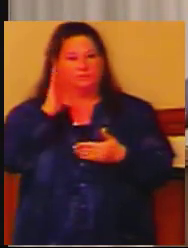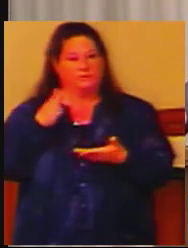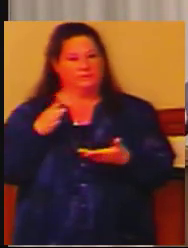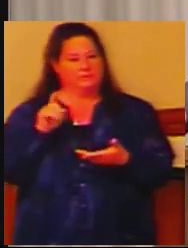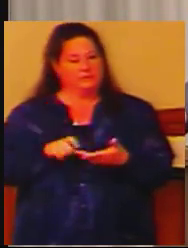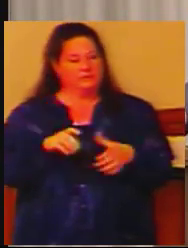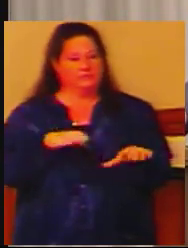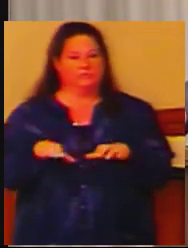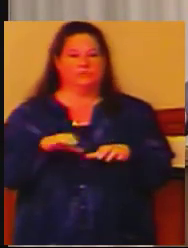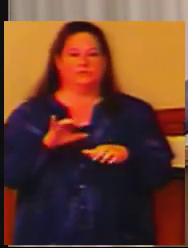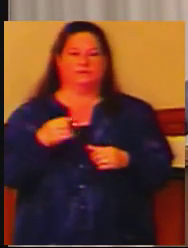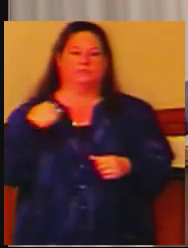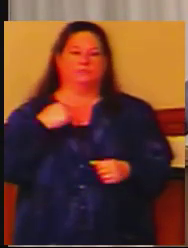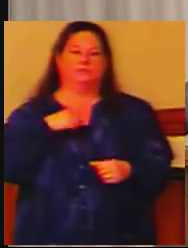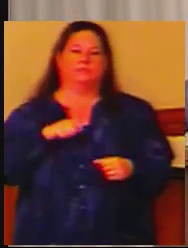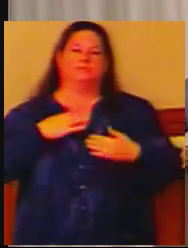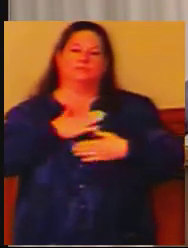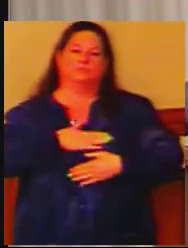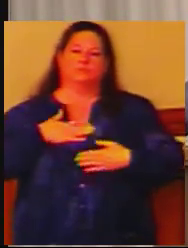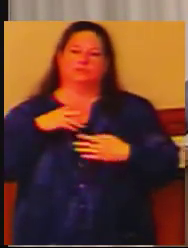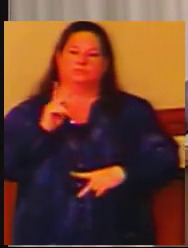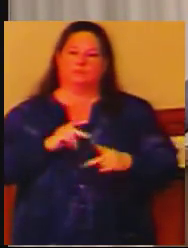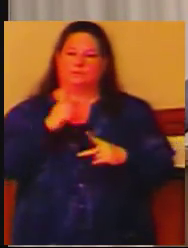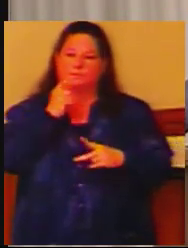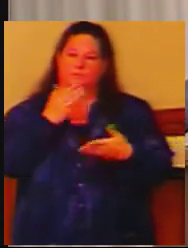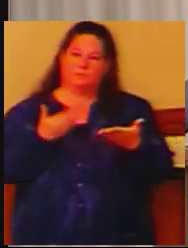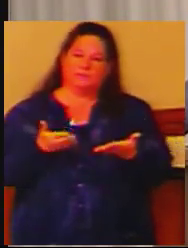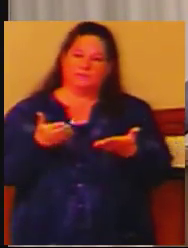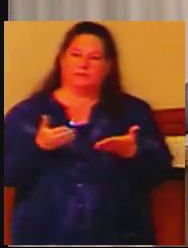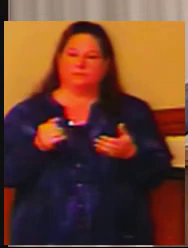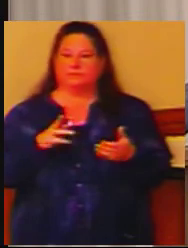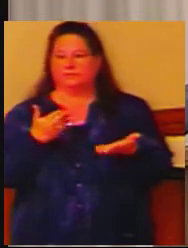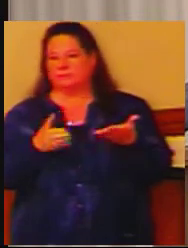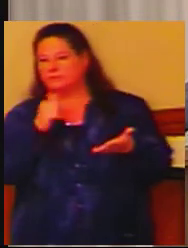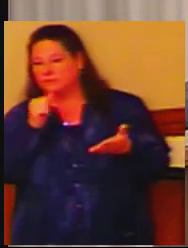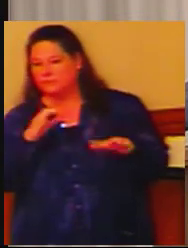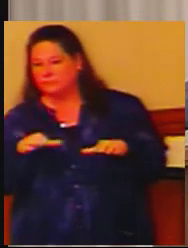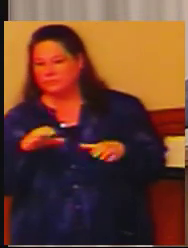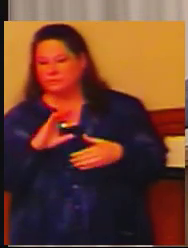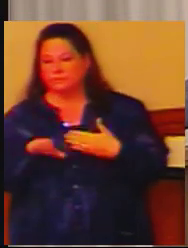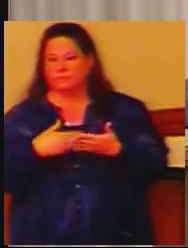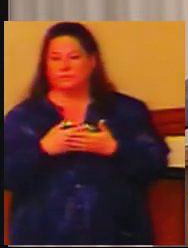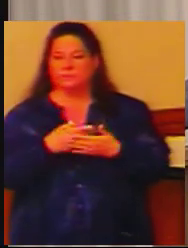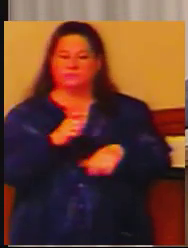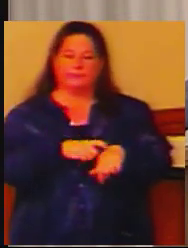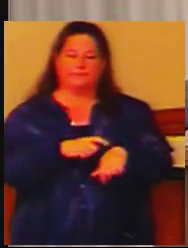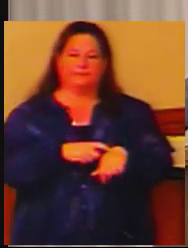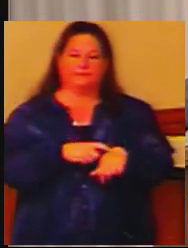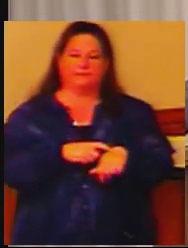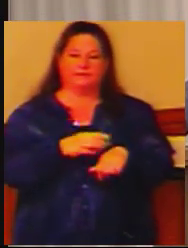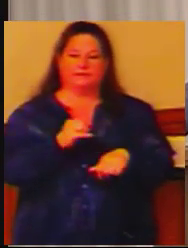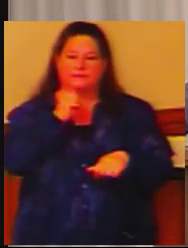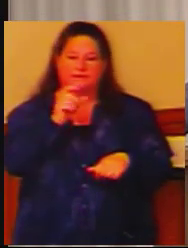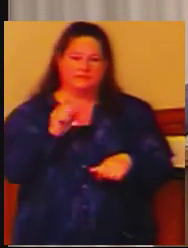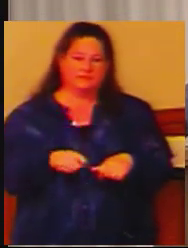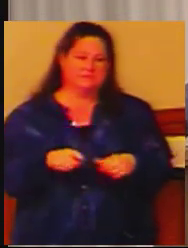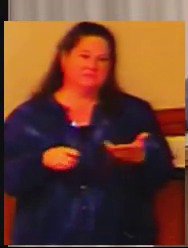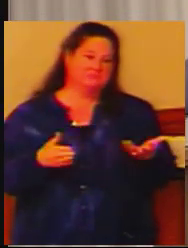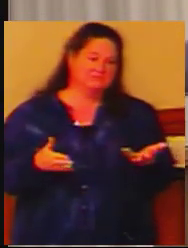have to be done, and we're going to have to appreciate the people that may or may not have been doing it all along. And it doesn't have to be